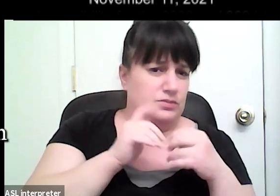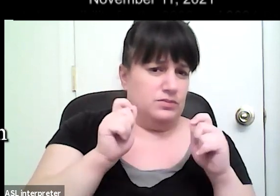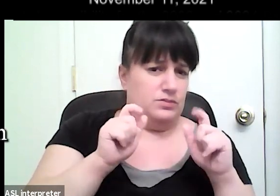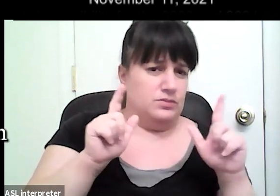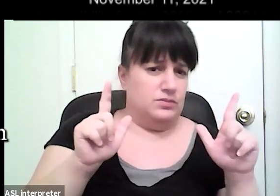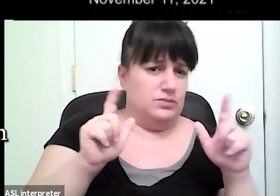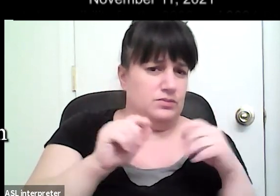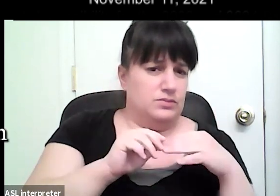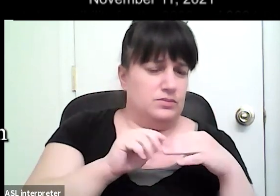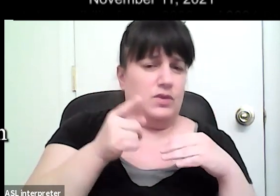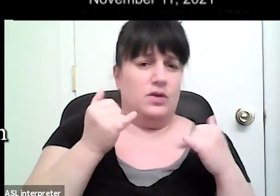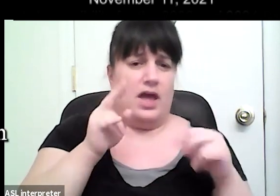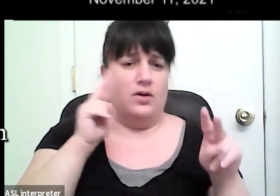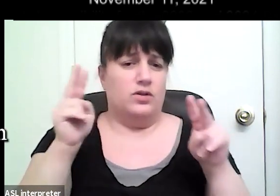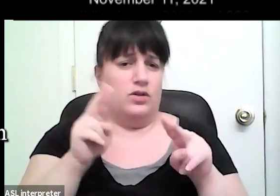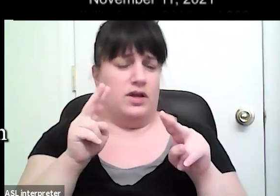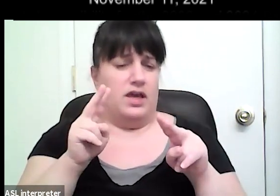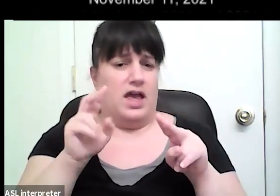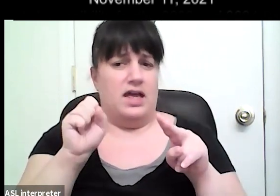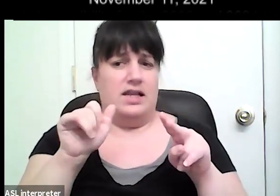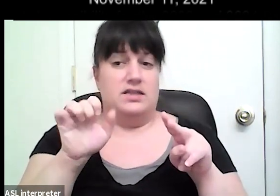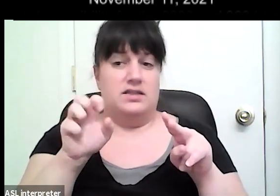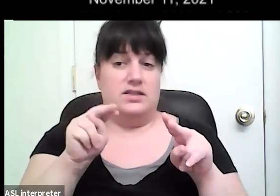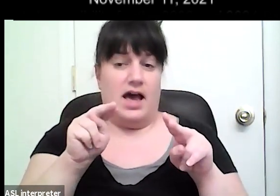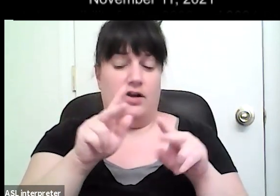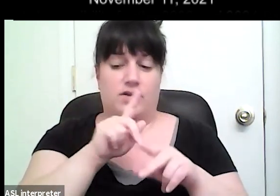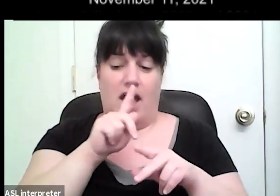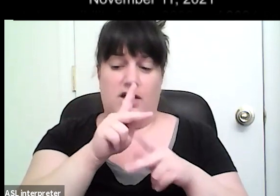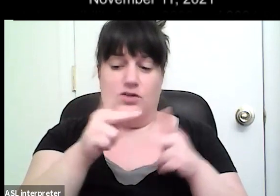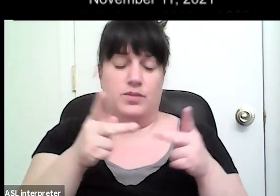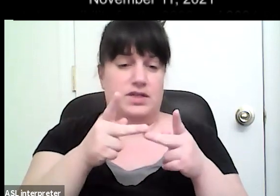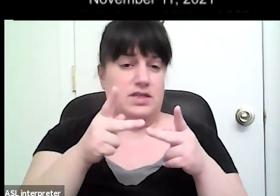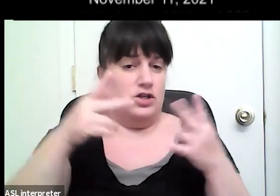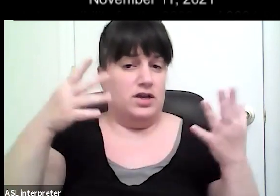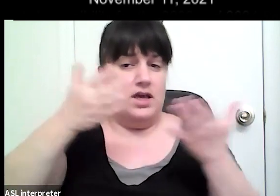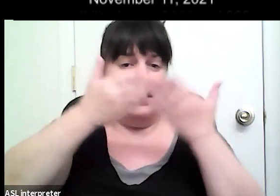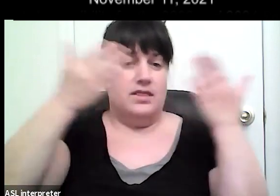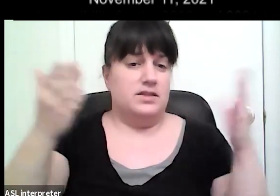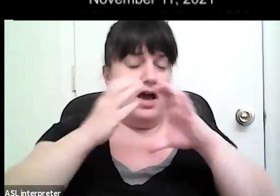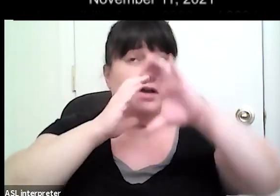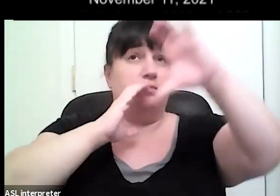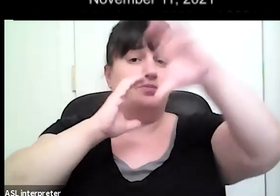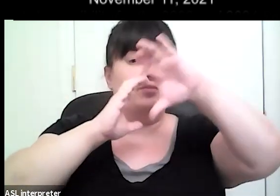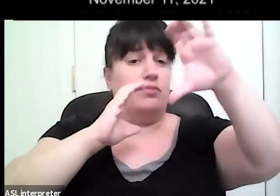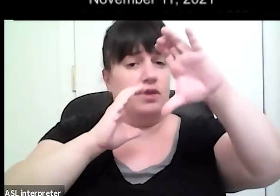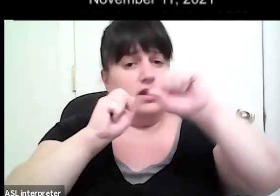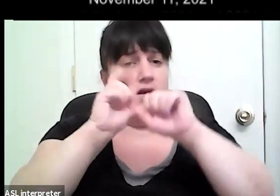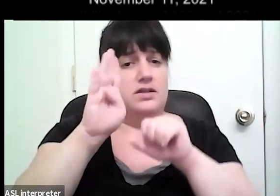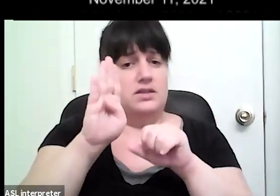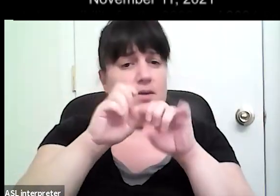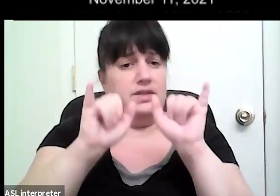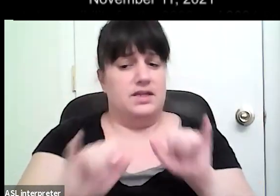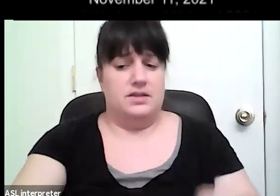You are now looking at Saturn in its actual position in the sky through the telescopic telemetry subsystem.